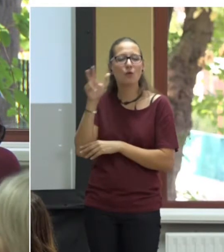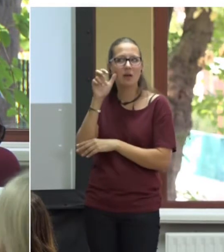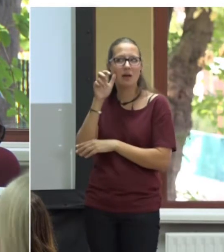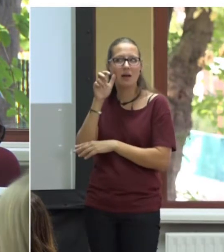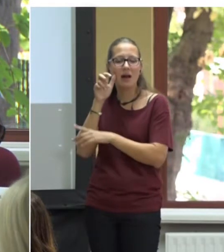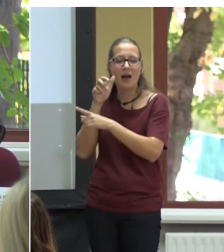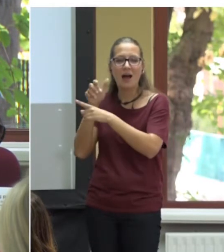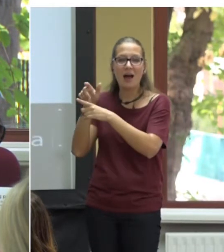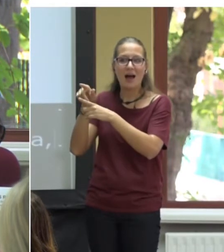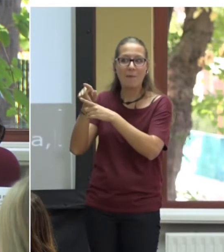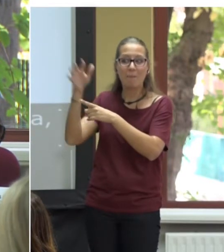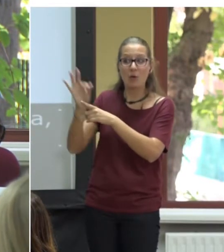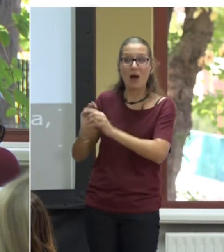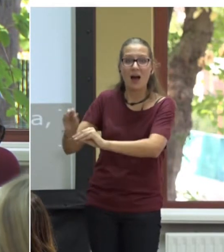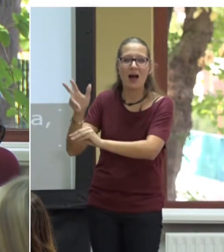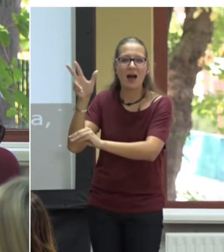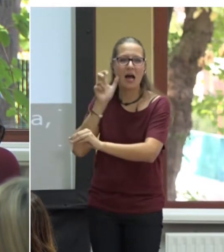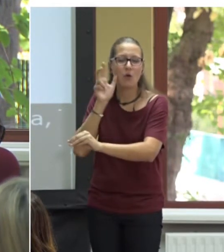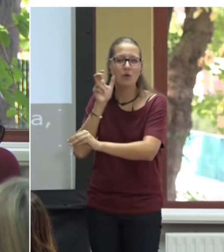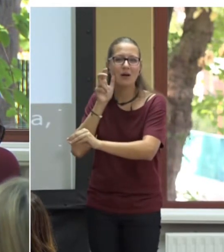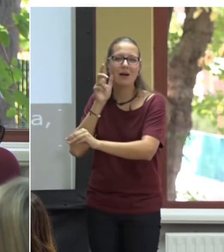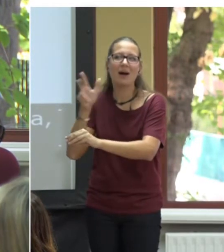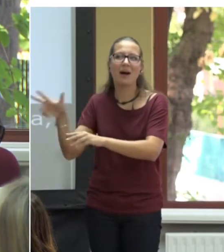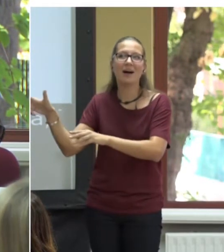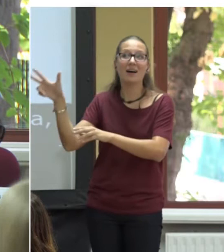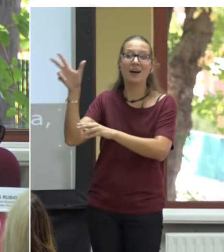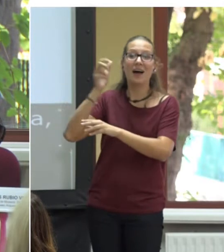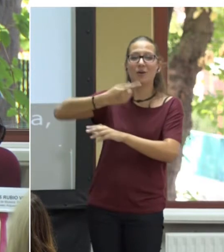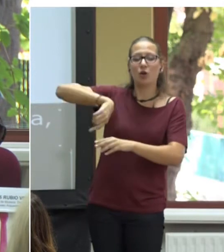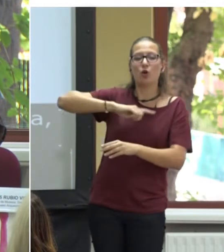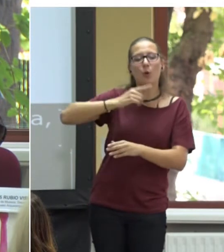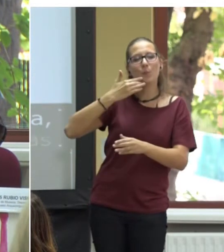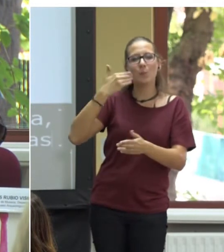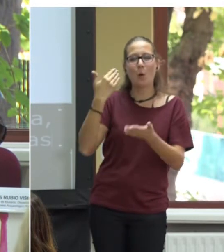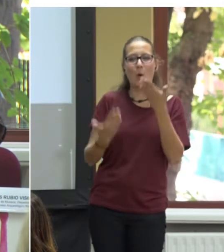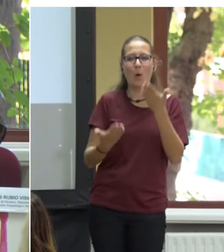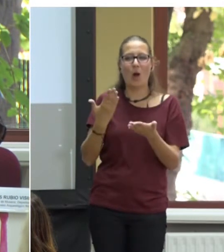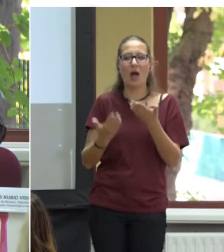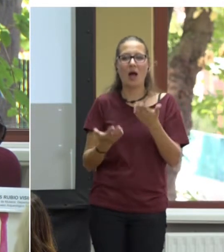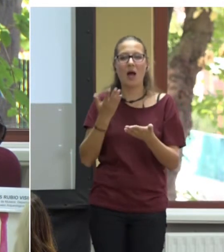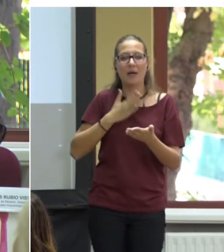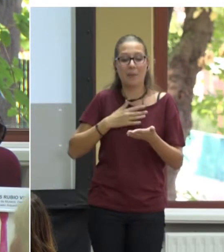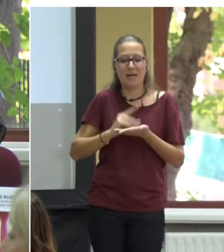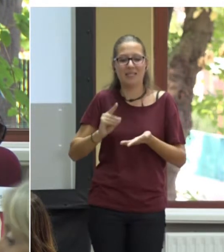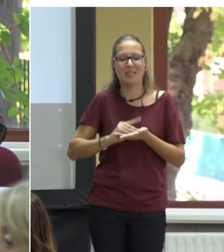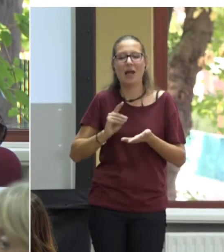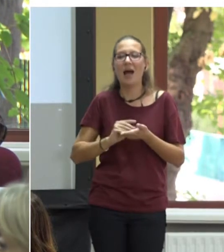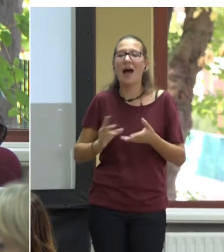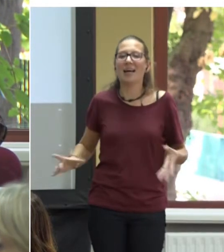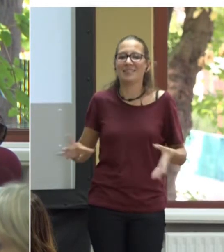the film. So what we do is contrast that audio in our database and we synchronize